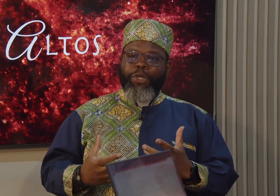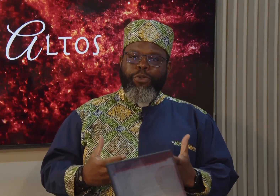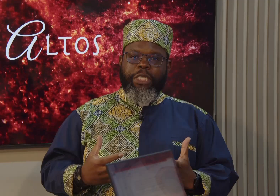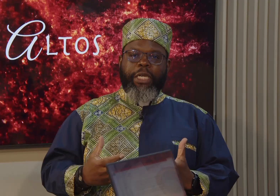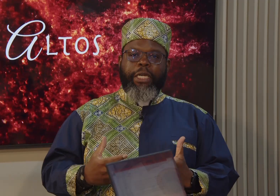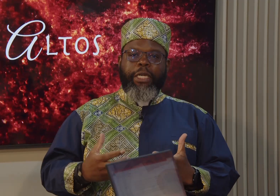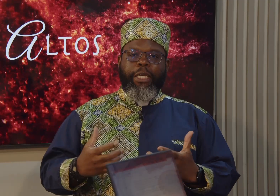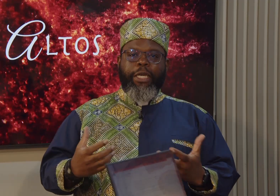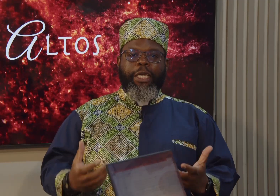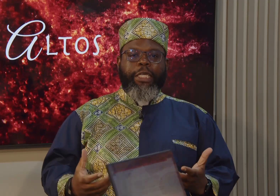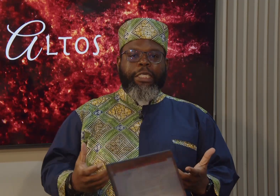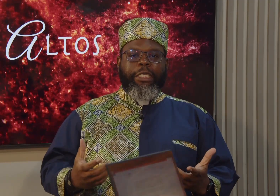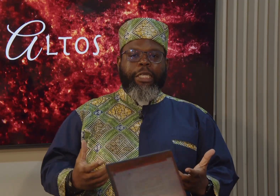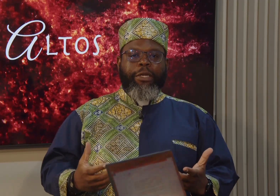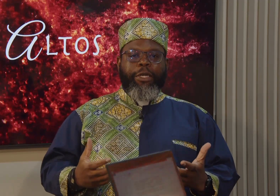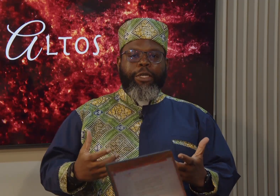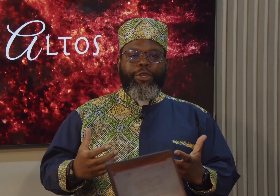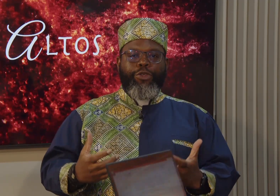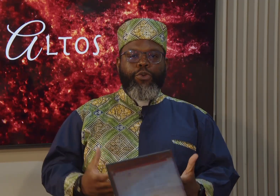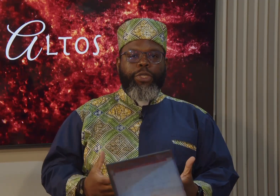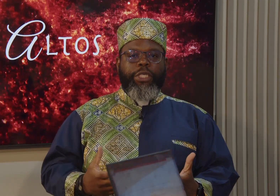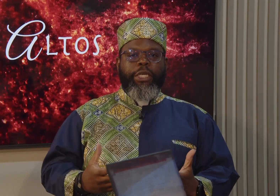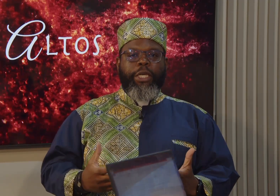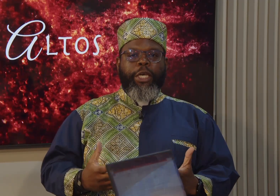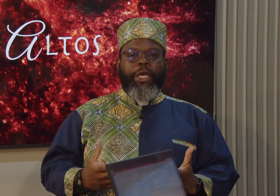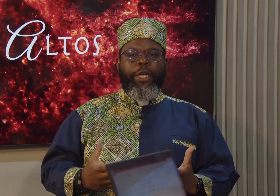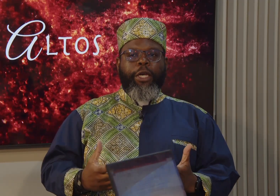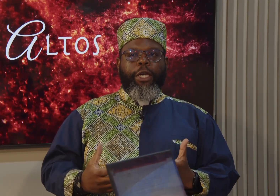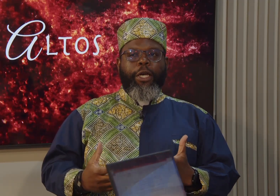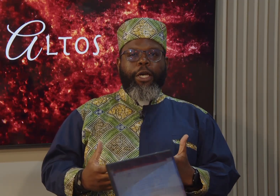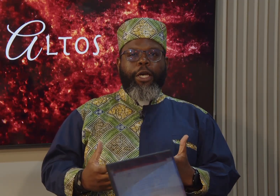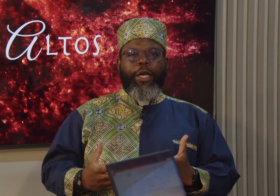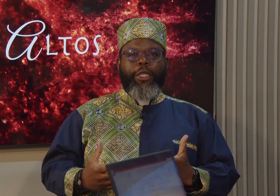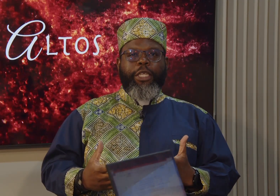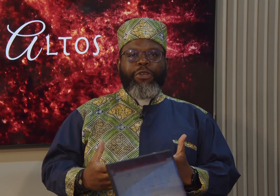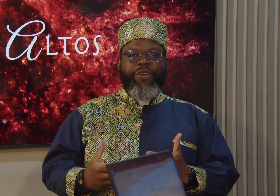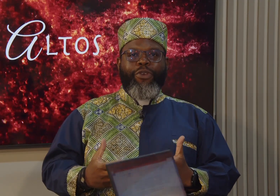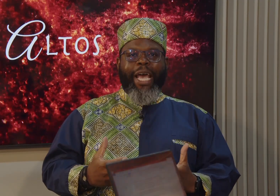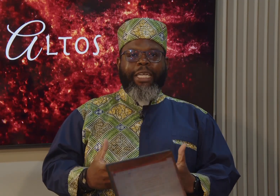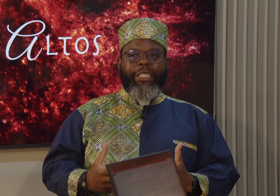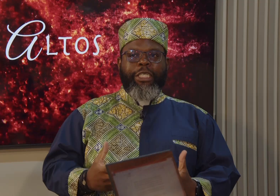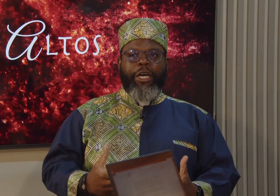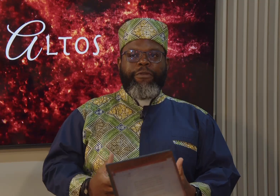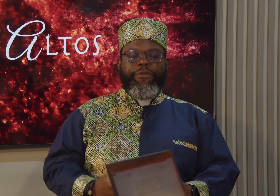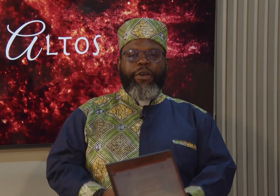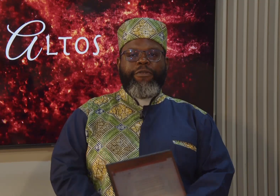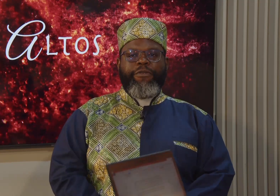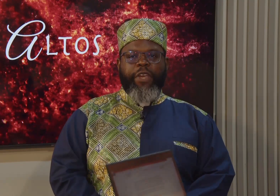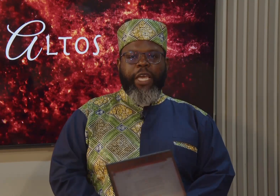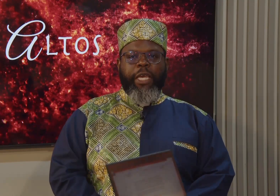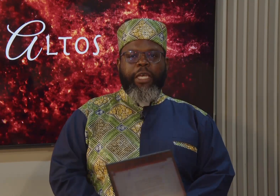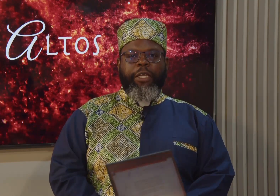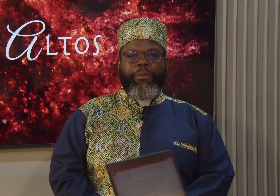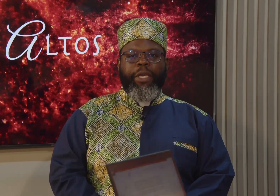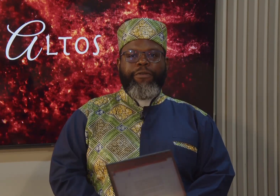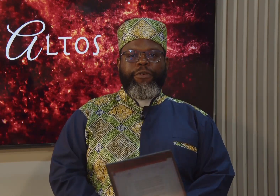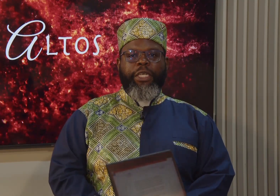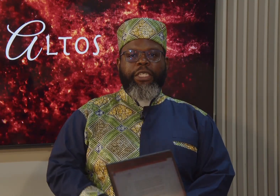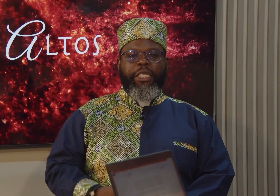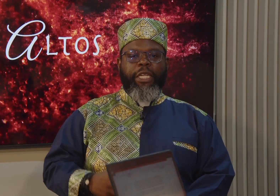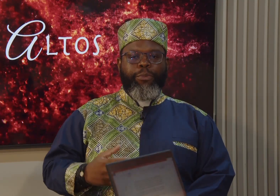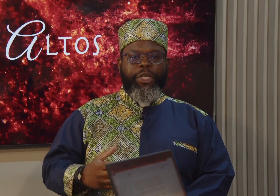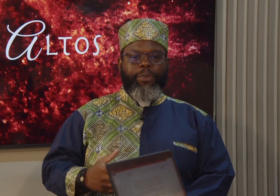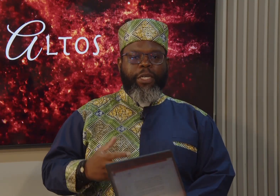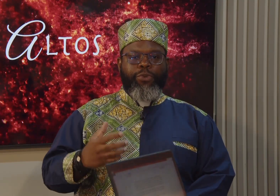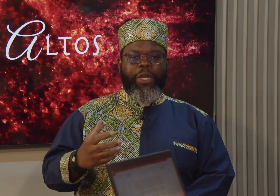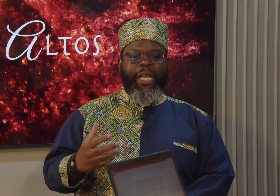type of music is used. There is a reality of fear in being fully